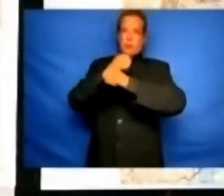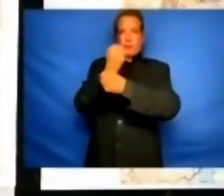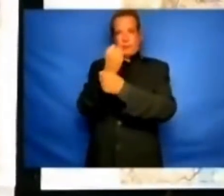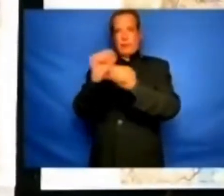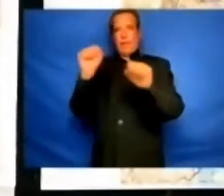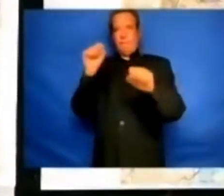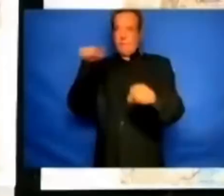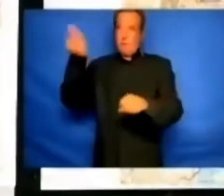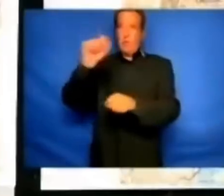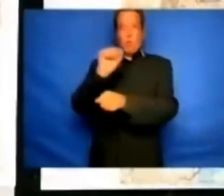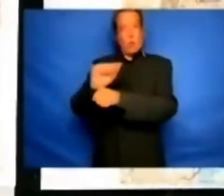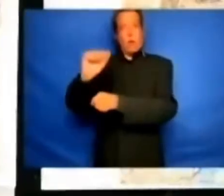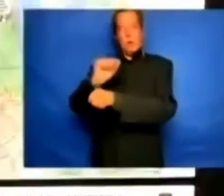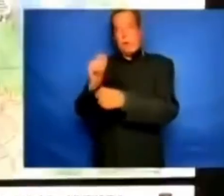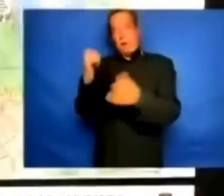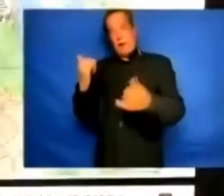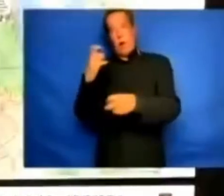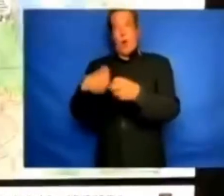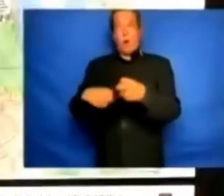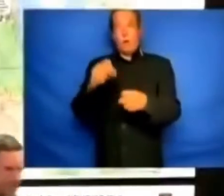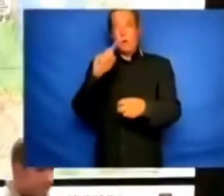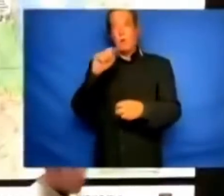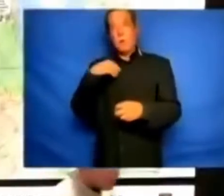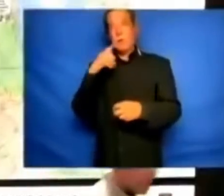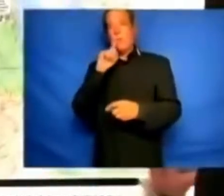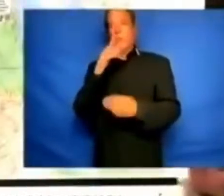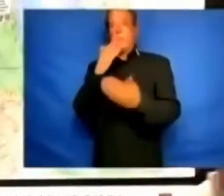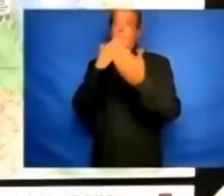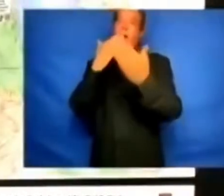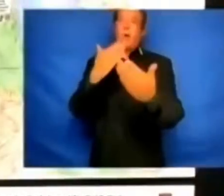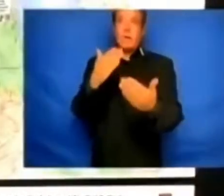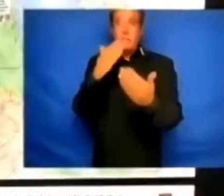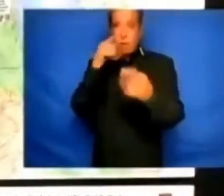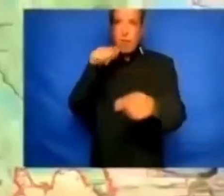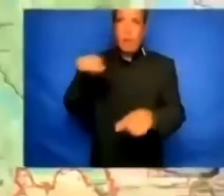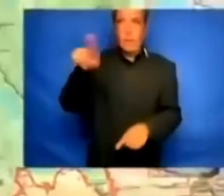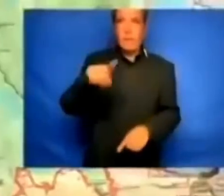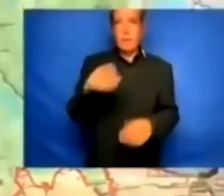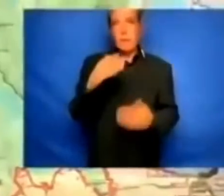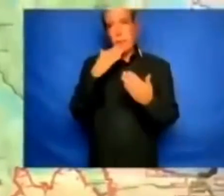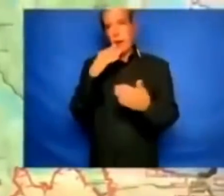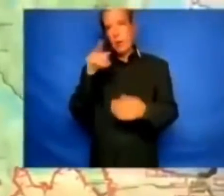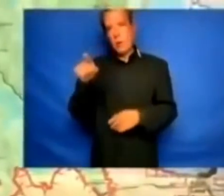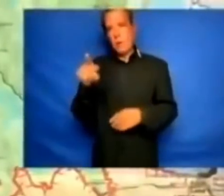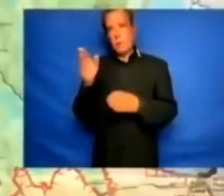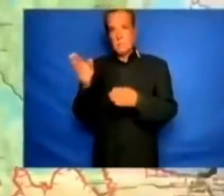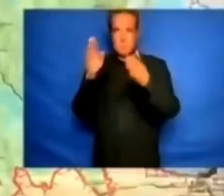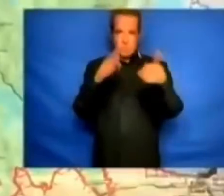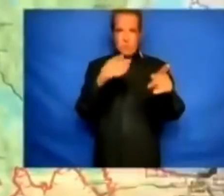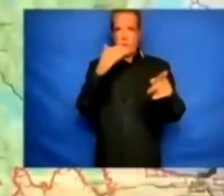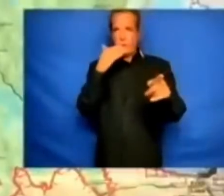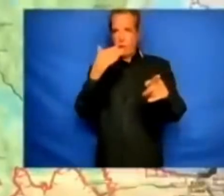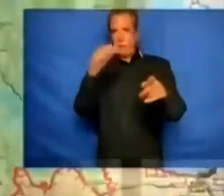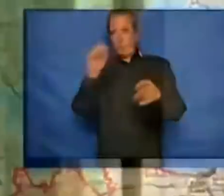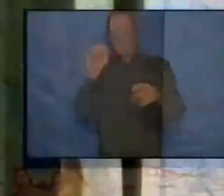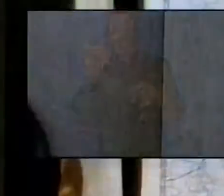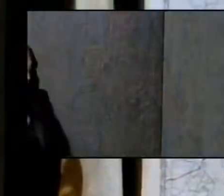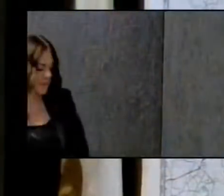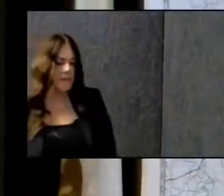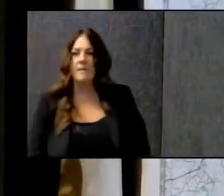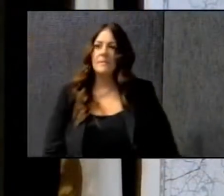there, and we all appreciate it. Thanks. Thank you very much, Sergeant Brown. And with that, it's back to you,